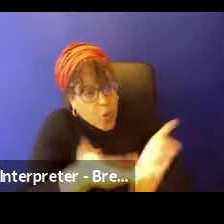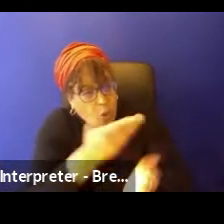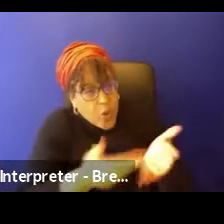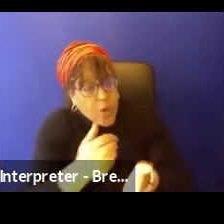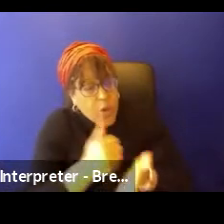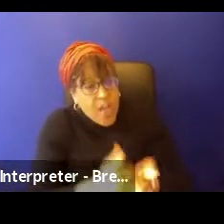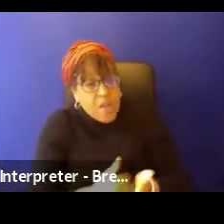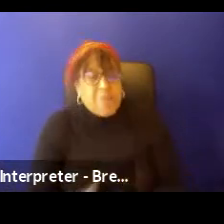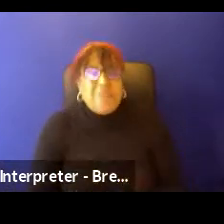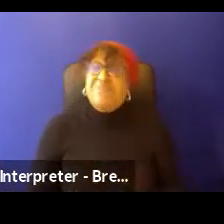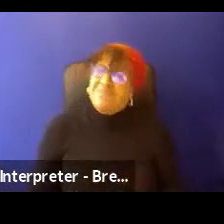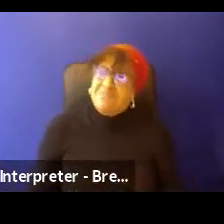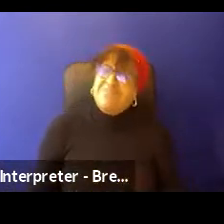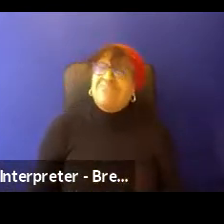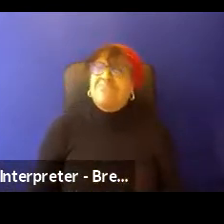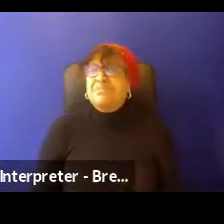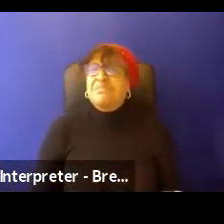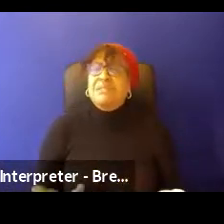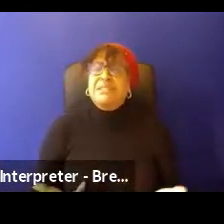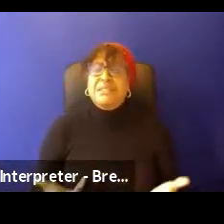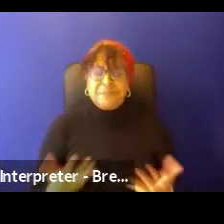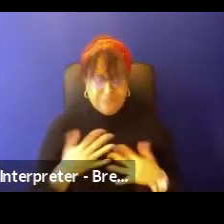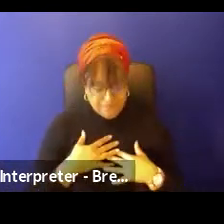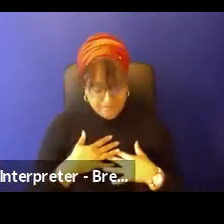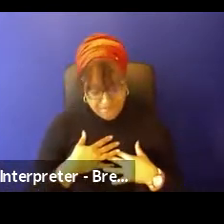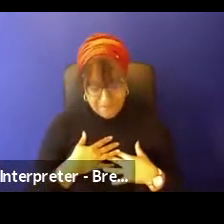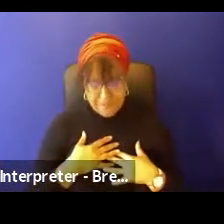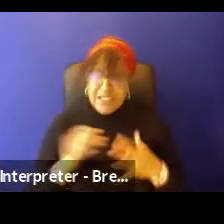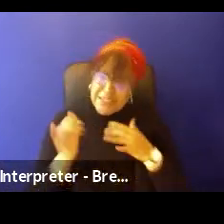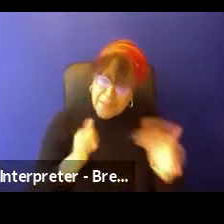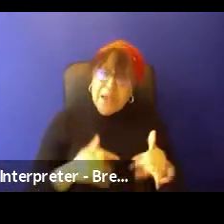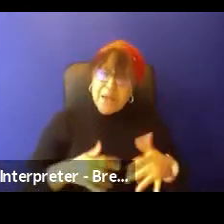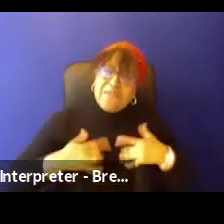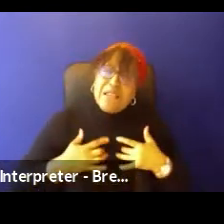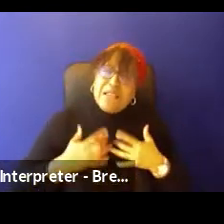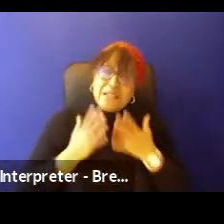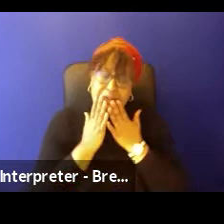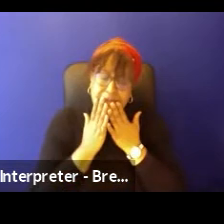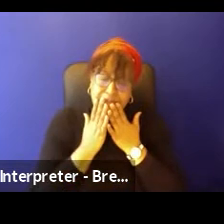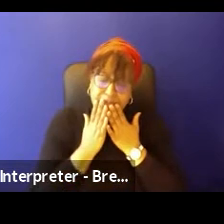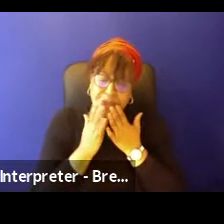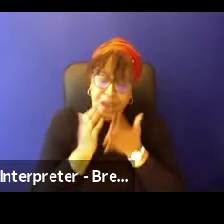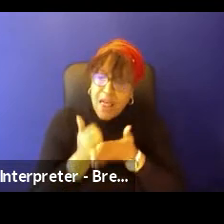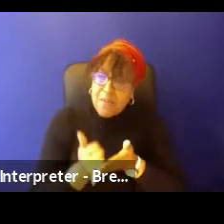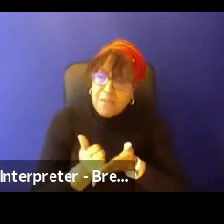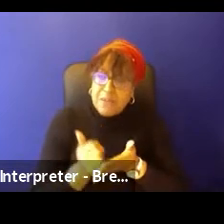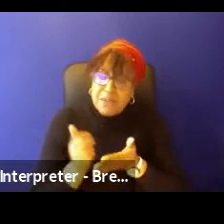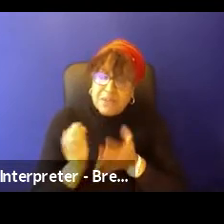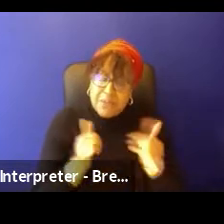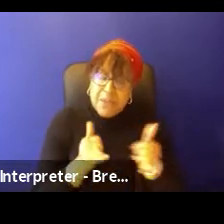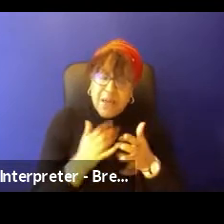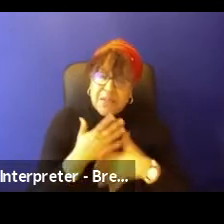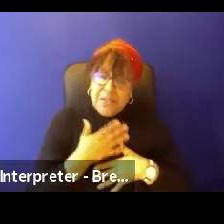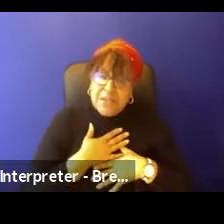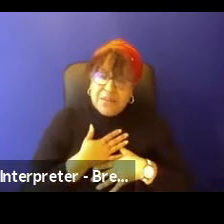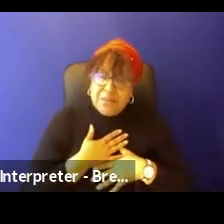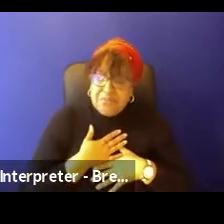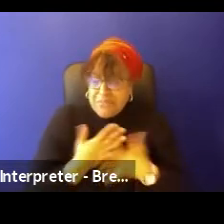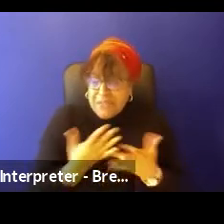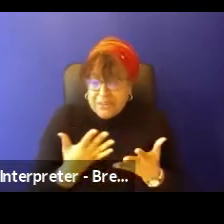Sometimes I feel like it might, but I struggle to open up to people. I've just built